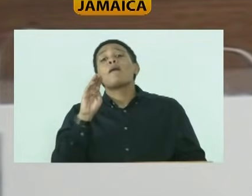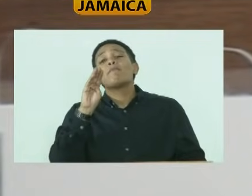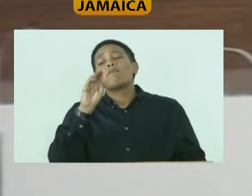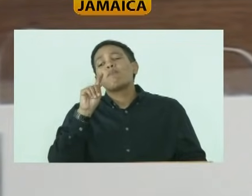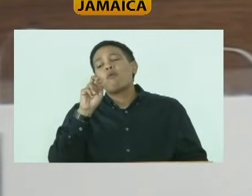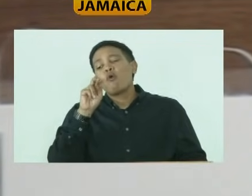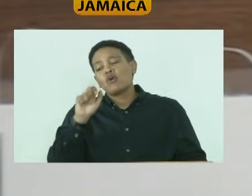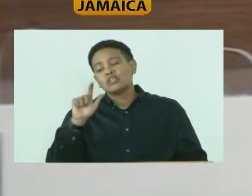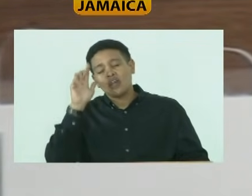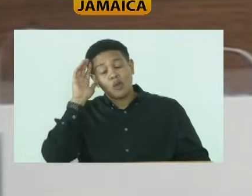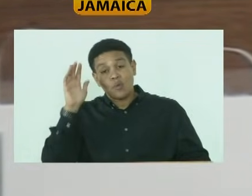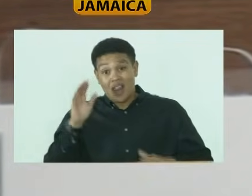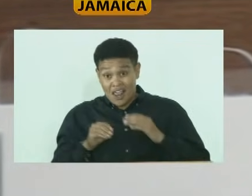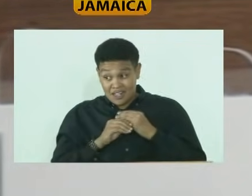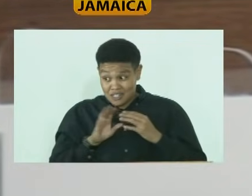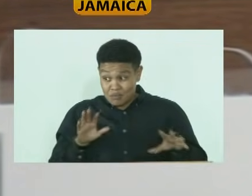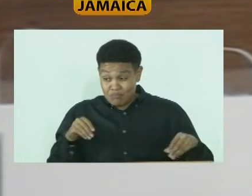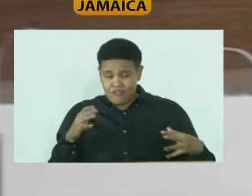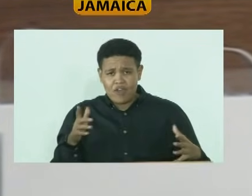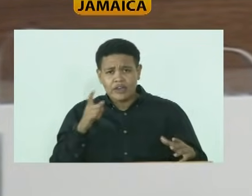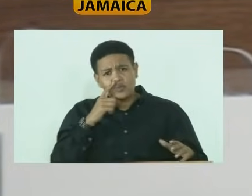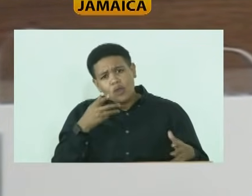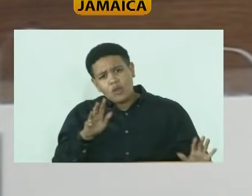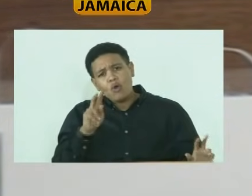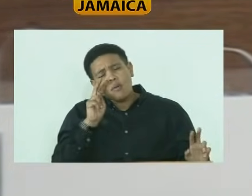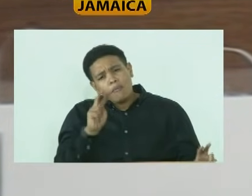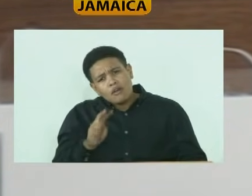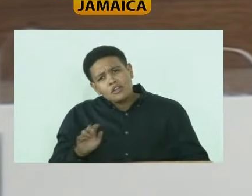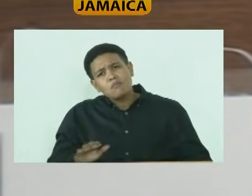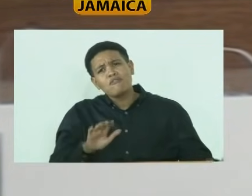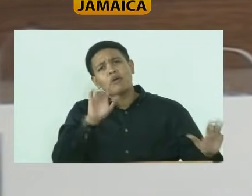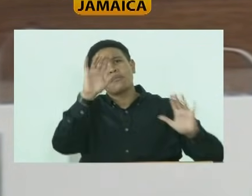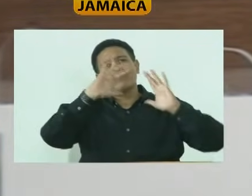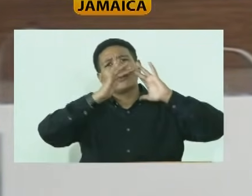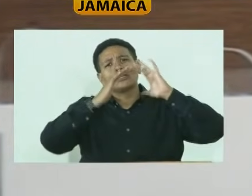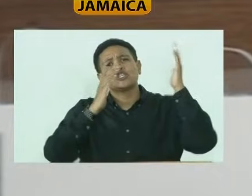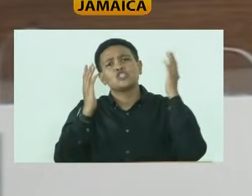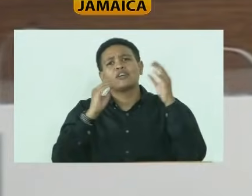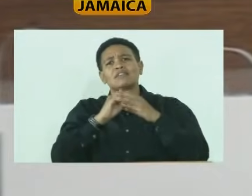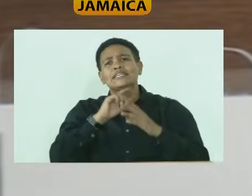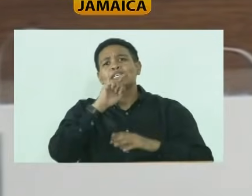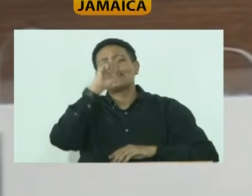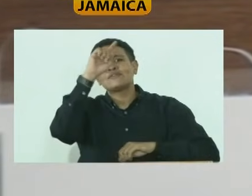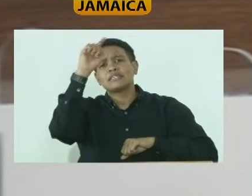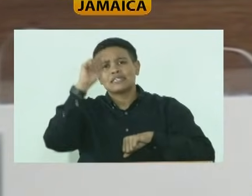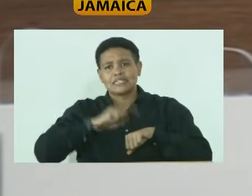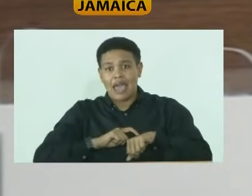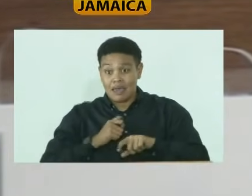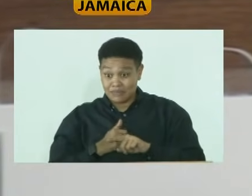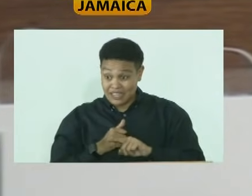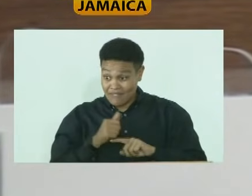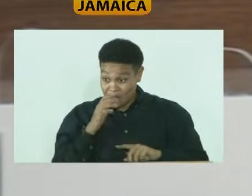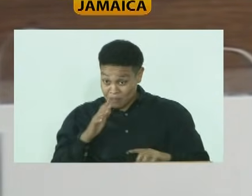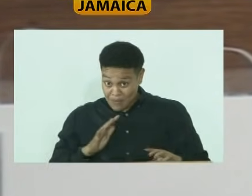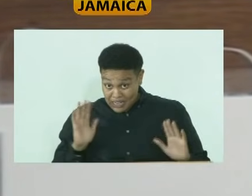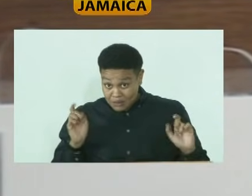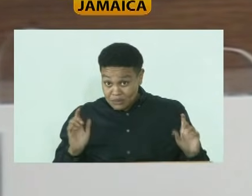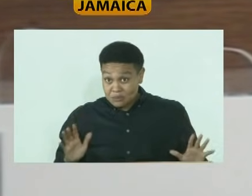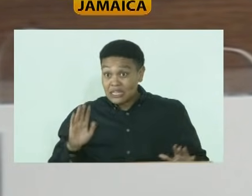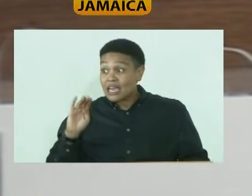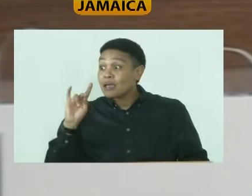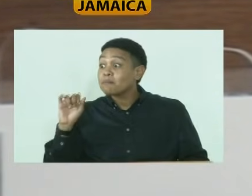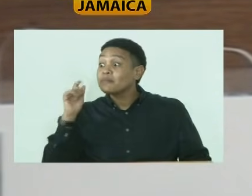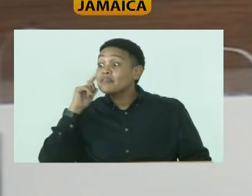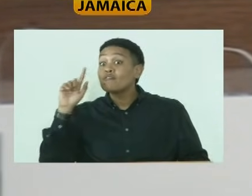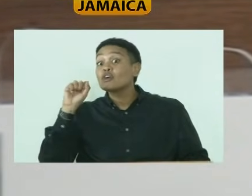the government to monitor the performance of their internet service in real time. Madam Speaker, the bids for the